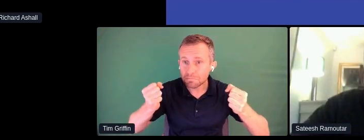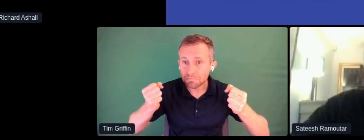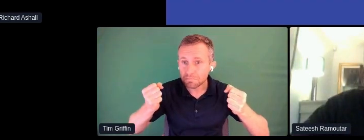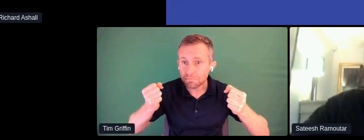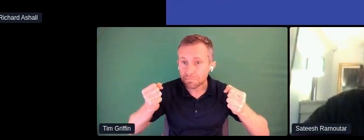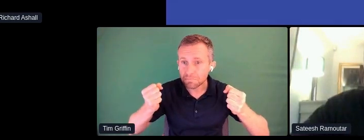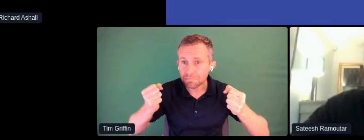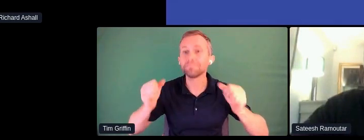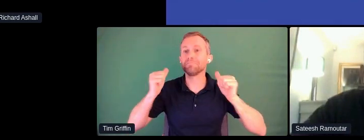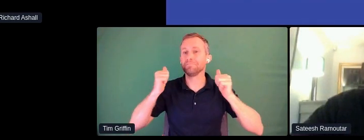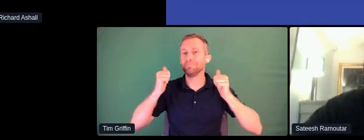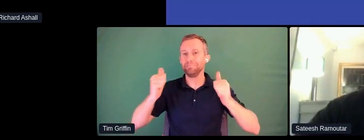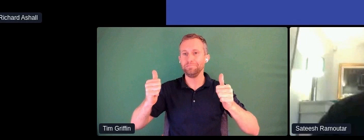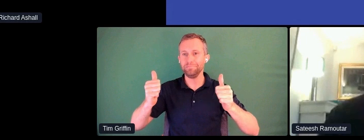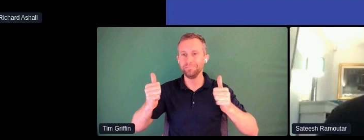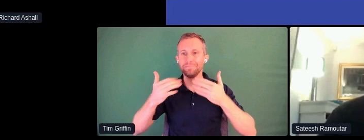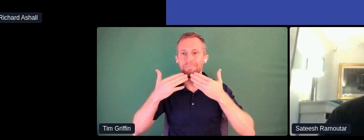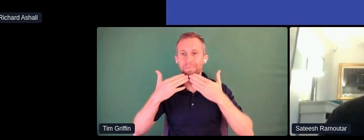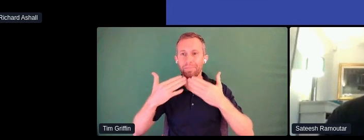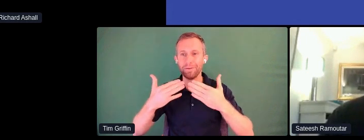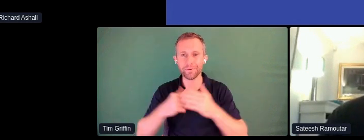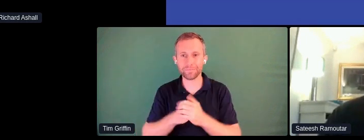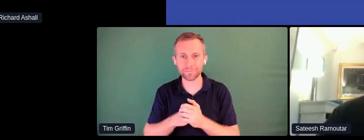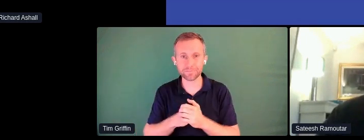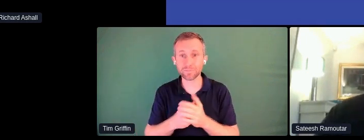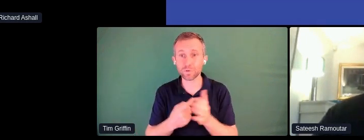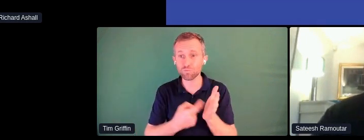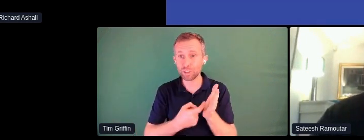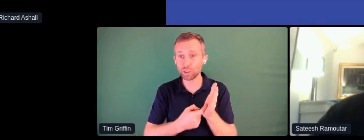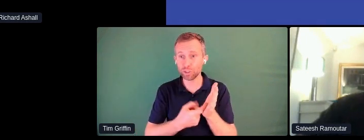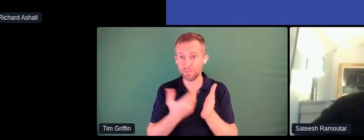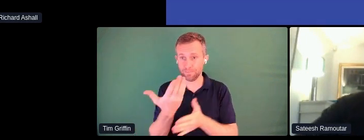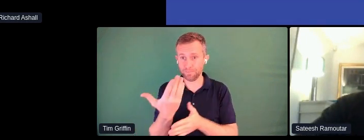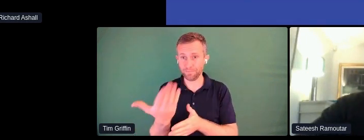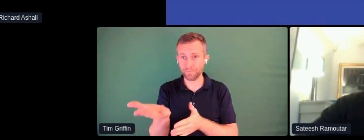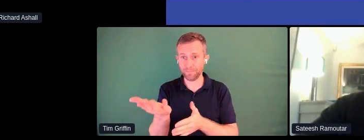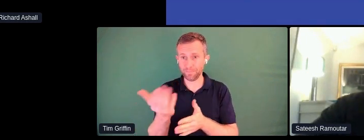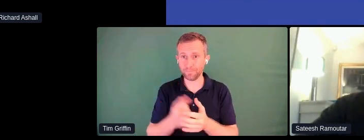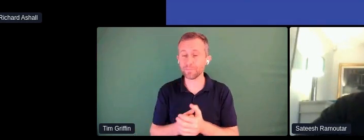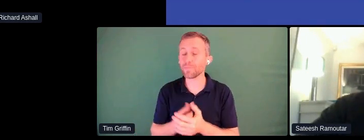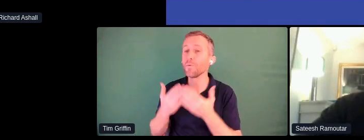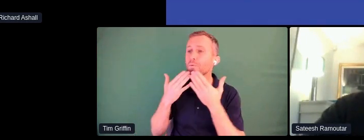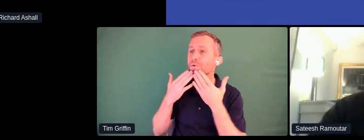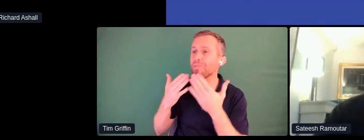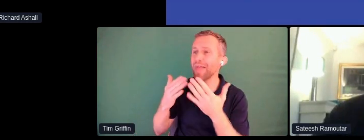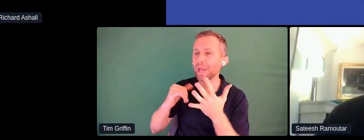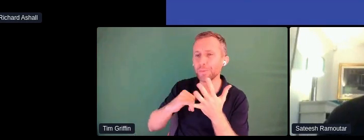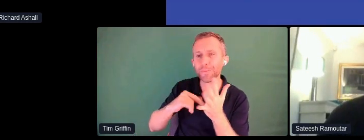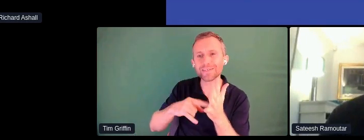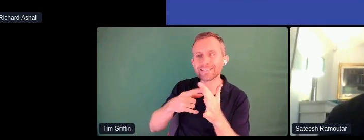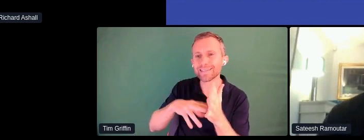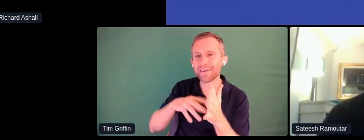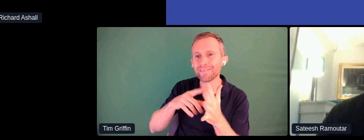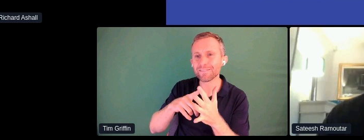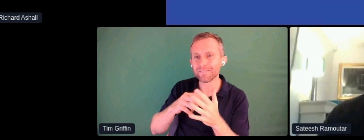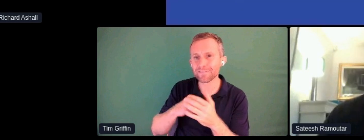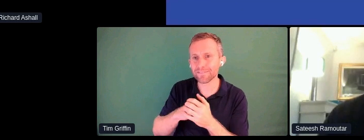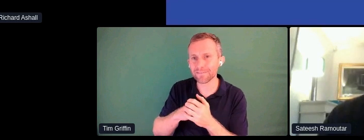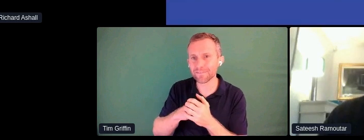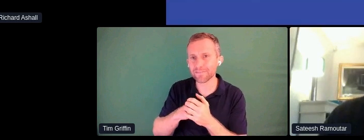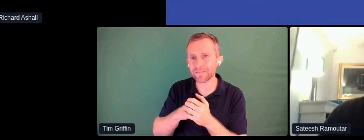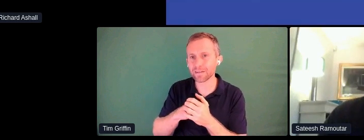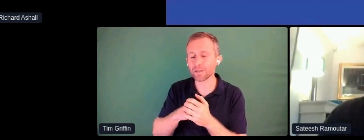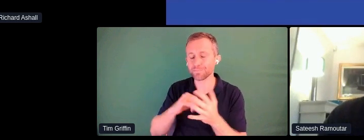We're looking good. Okay. Over to you, Richard. Brilliant. Thanks so much, Sateesh. Yes, this is just a quick